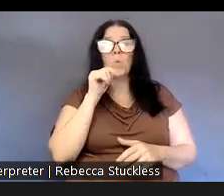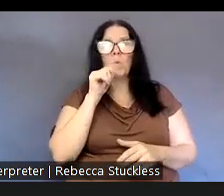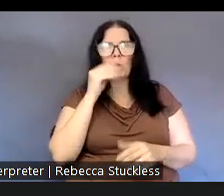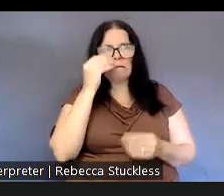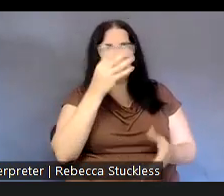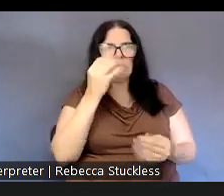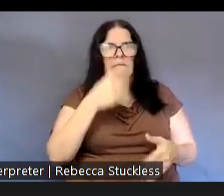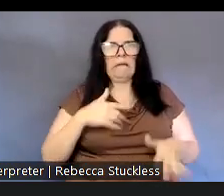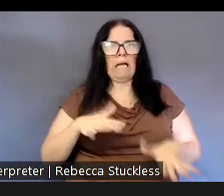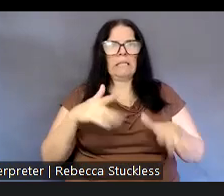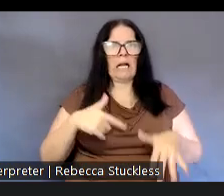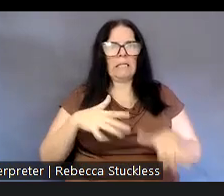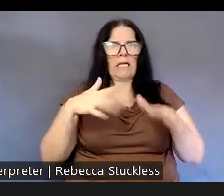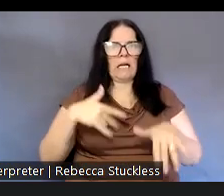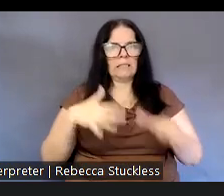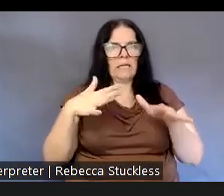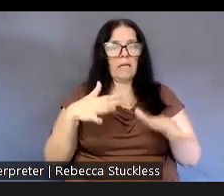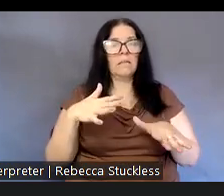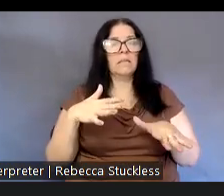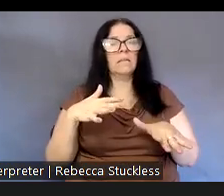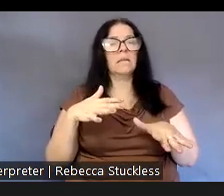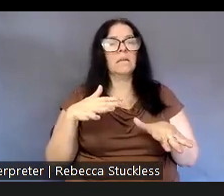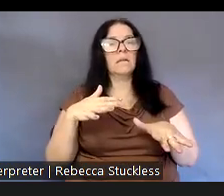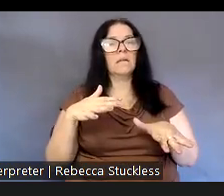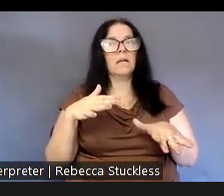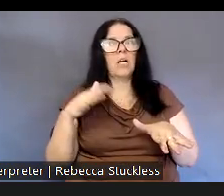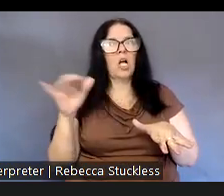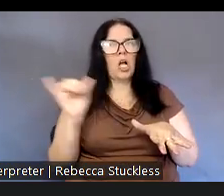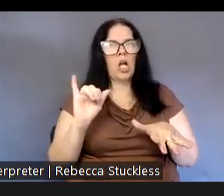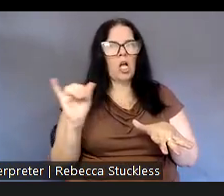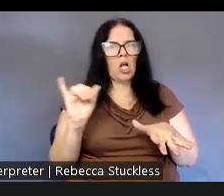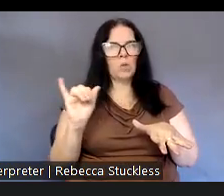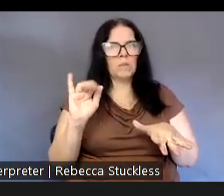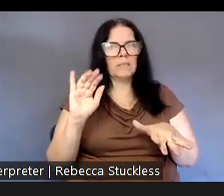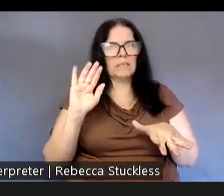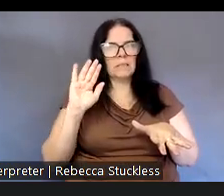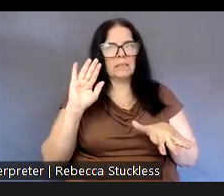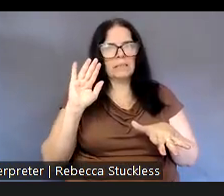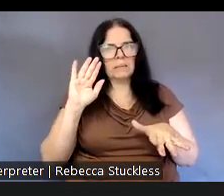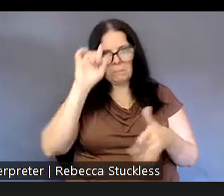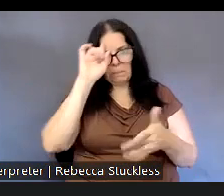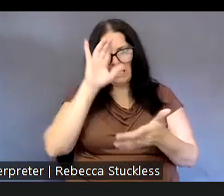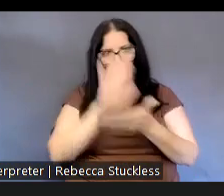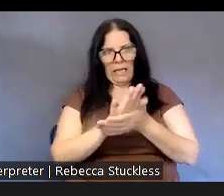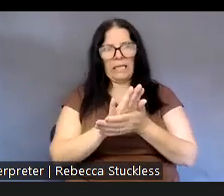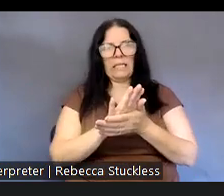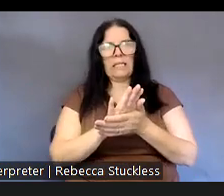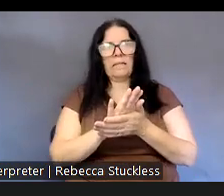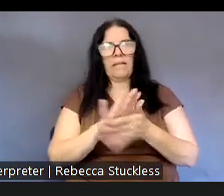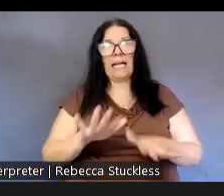anxiety, but who seemed to construe anxiety as part of their conceptual identity,